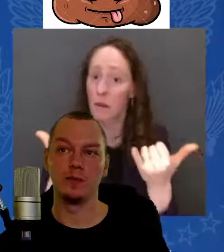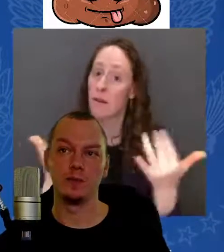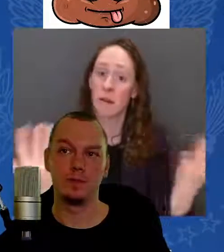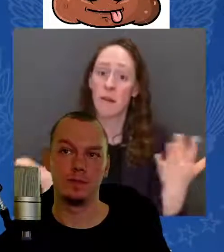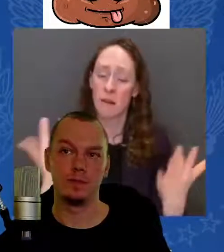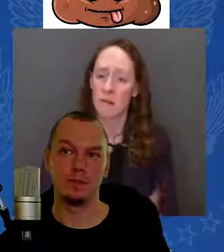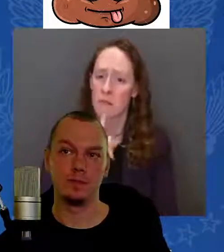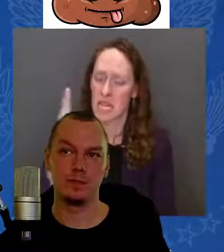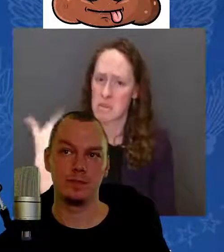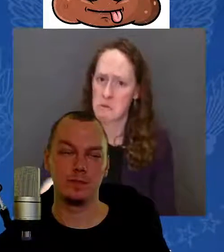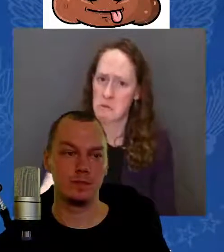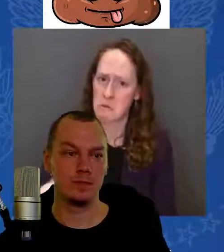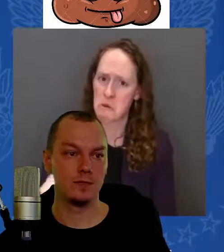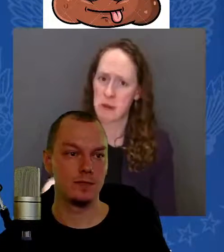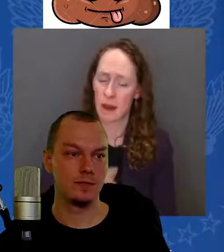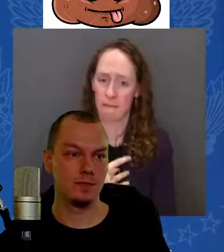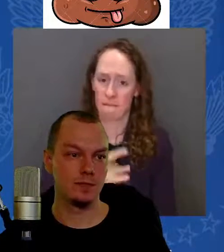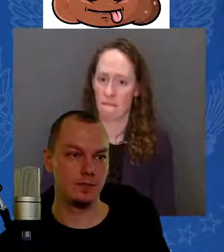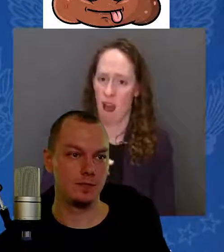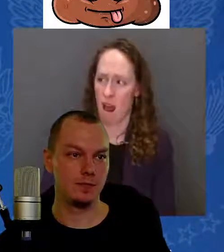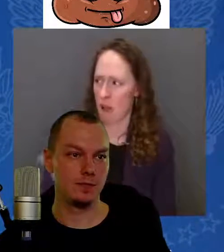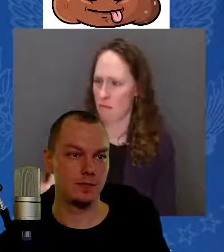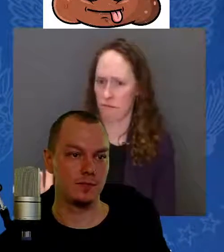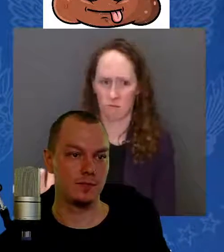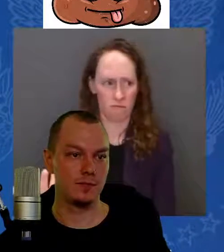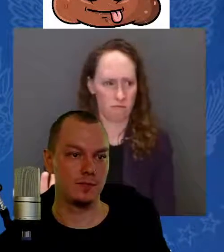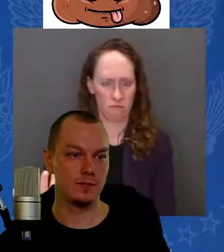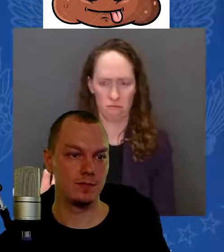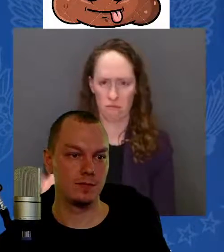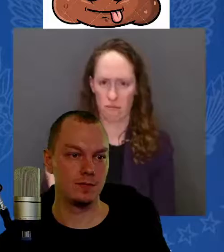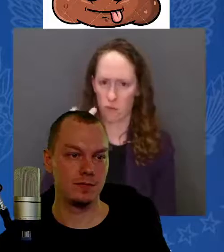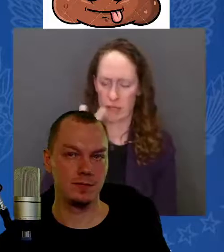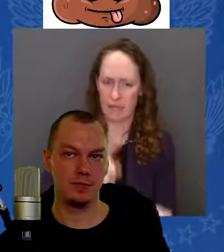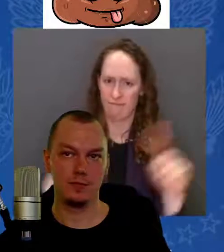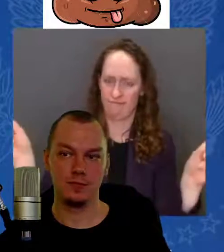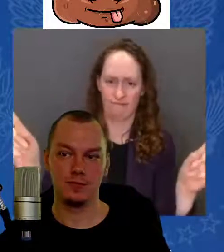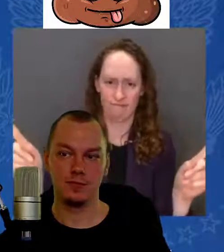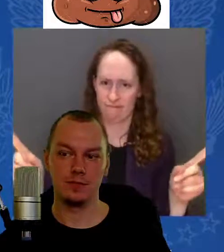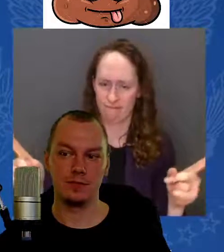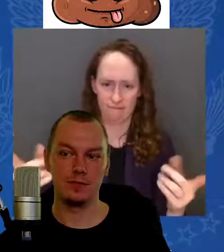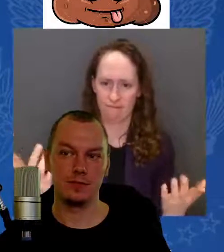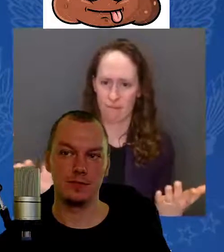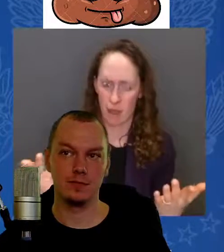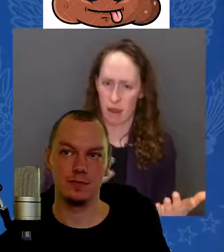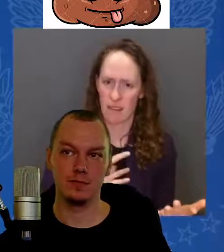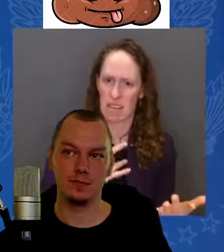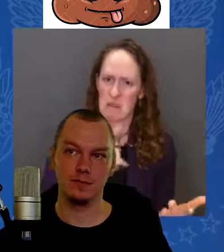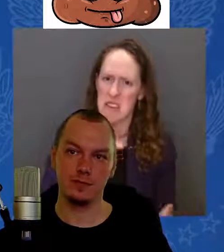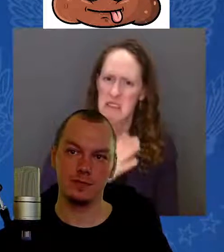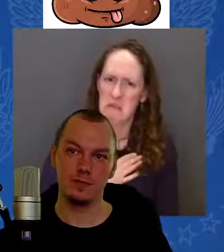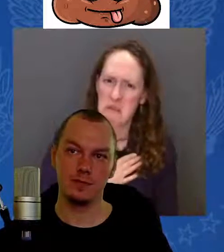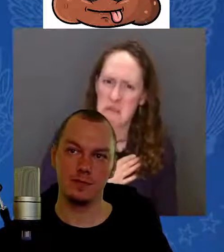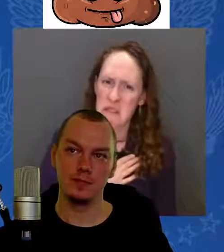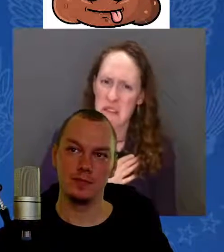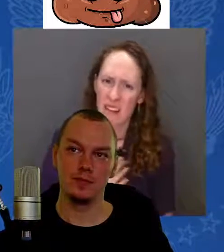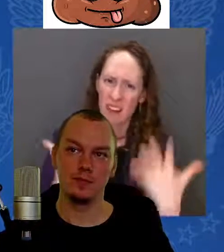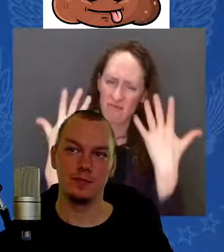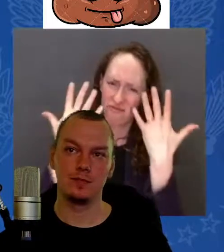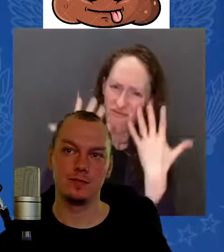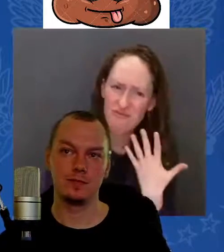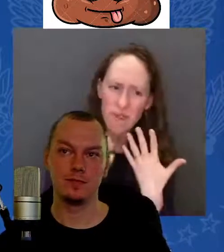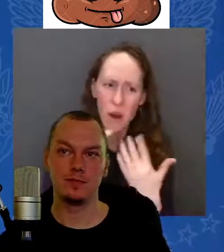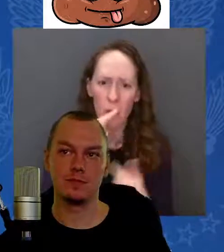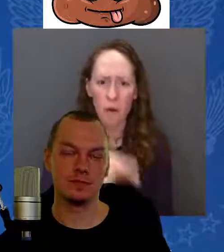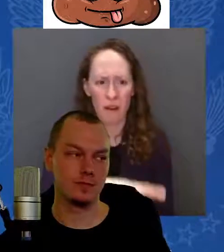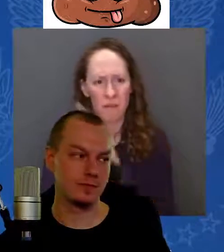where. The first emotion is one of heartbreak. Heartbreak for the people who lost lives.